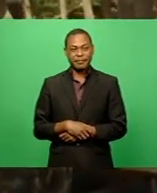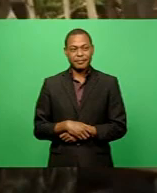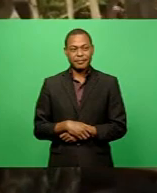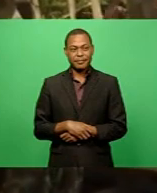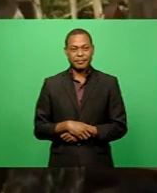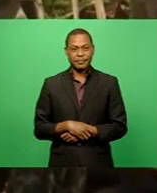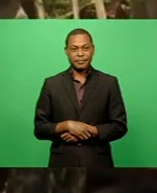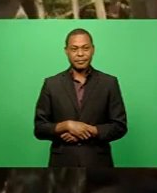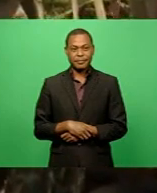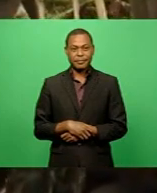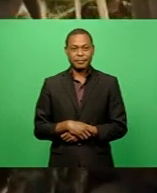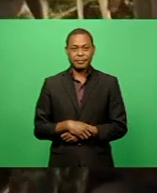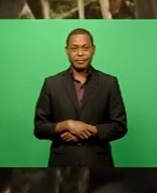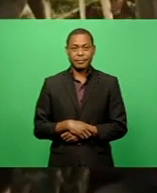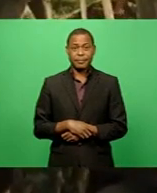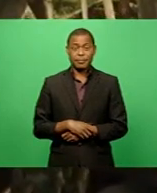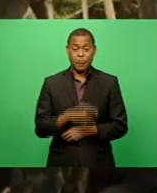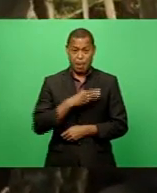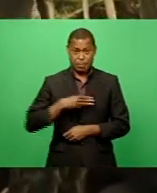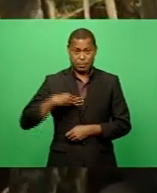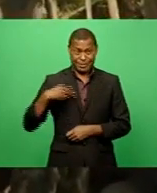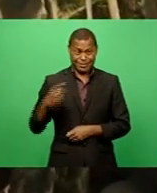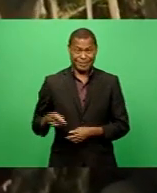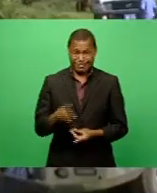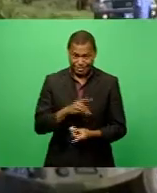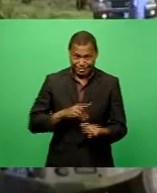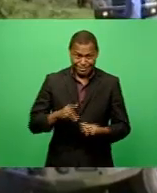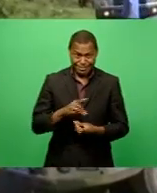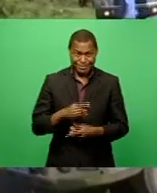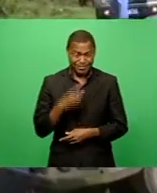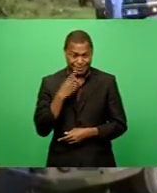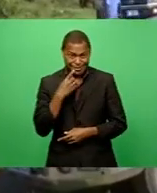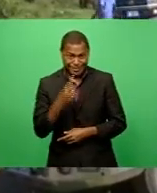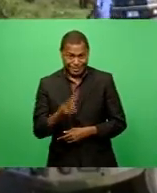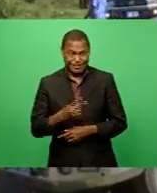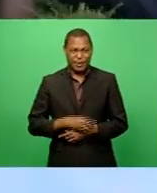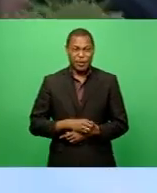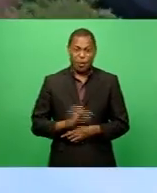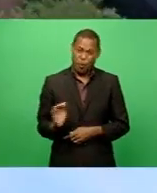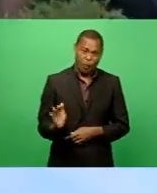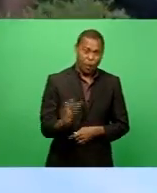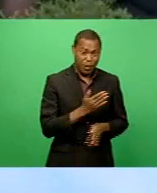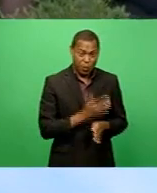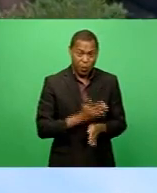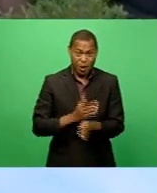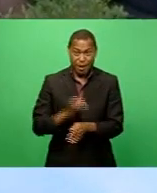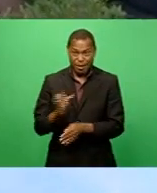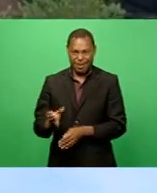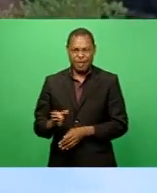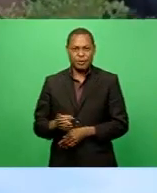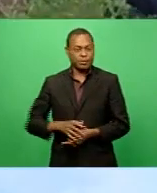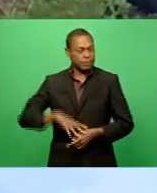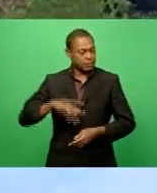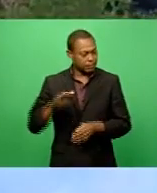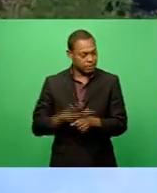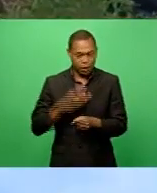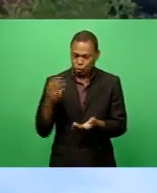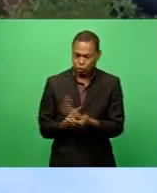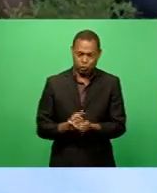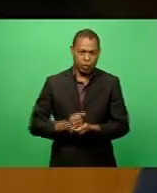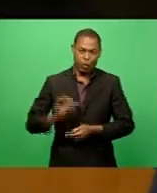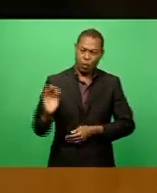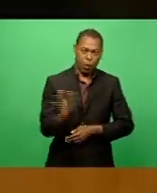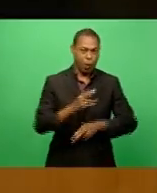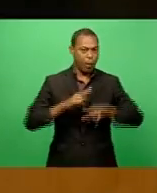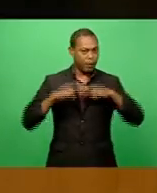Defence Minister Inia Suriratu highlighted that those delivering assistance must ensure all family members in the affected communities are accounted